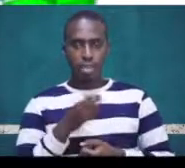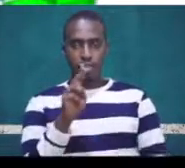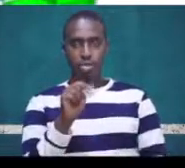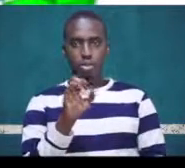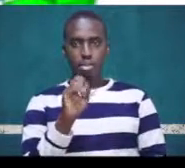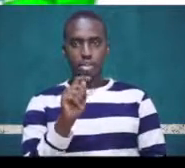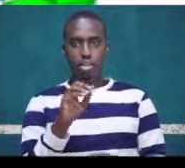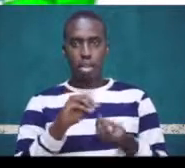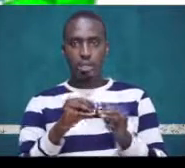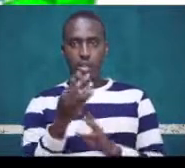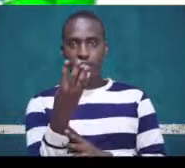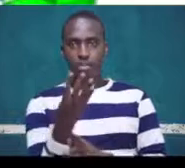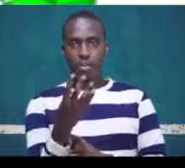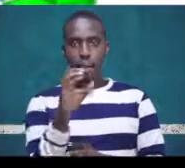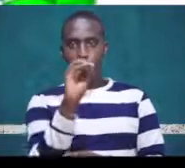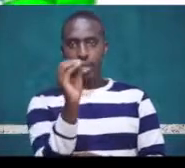4, percentage.